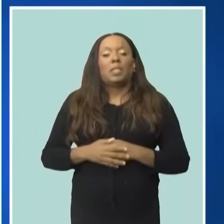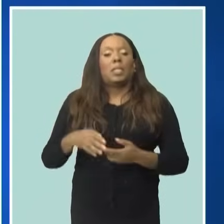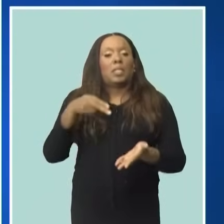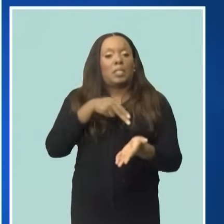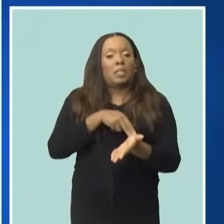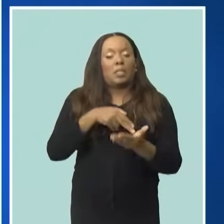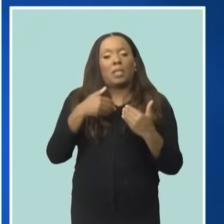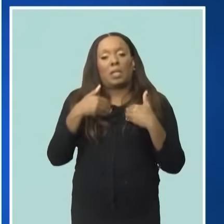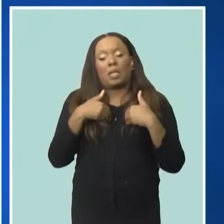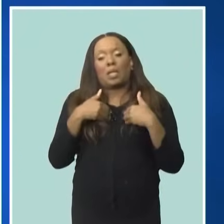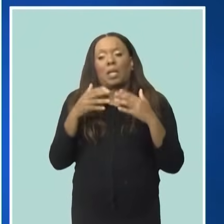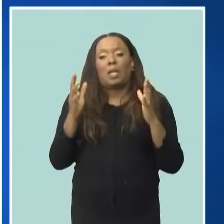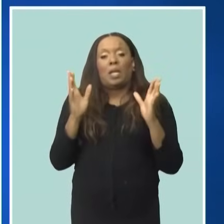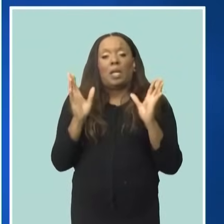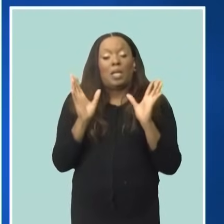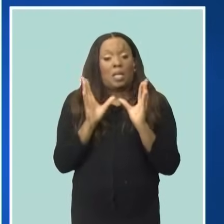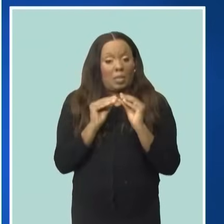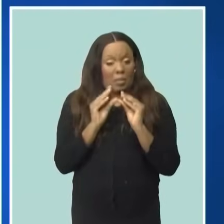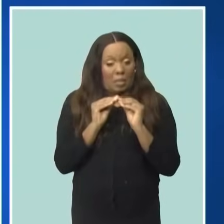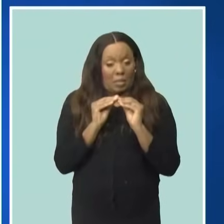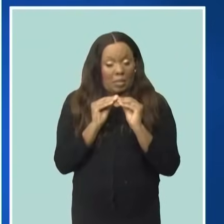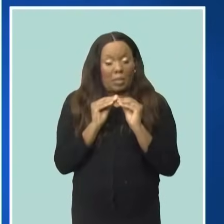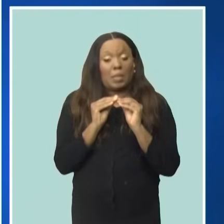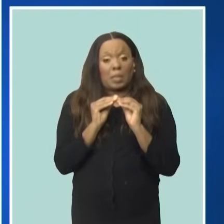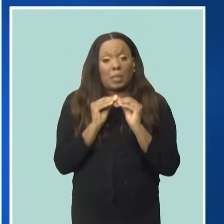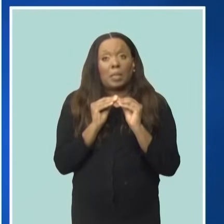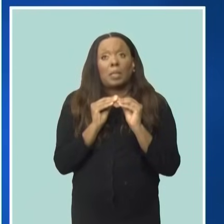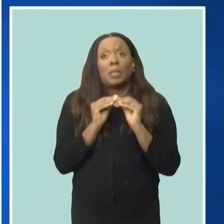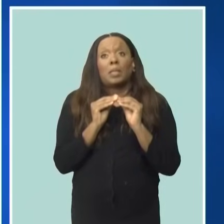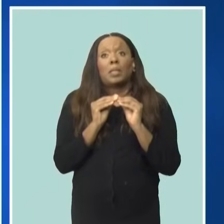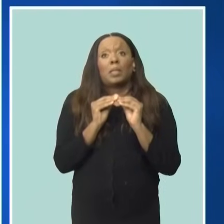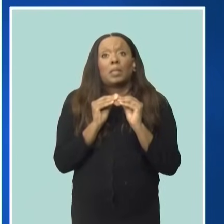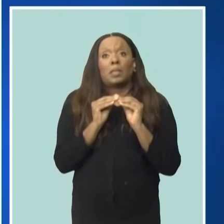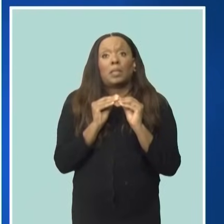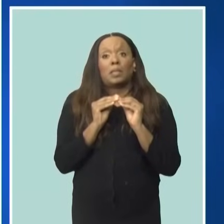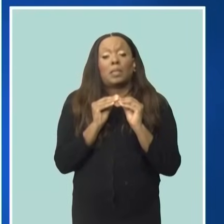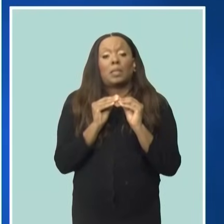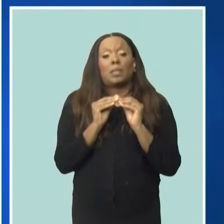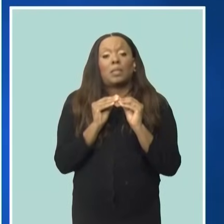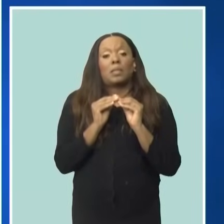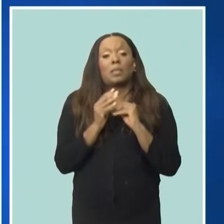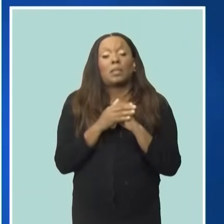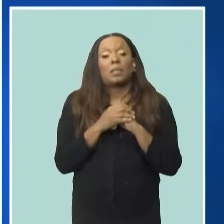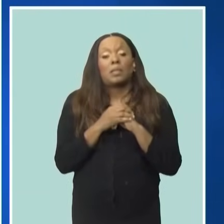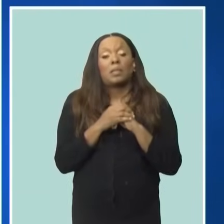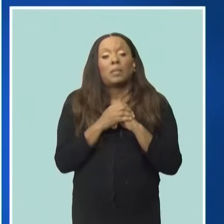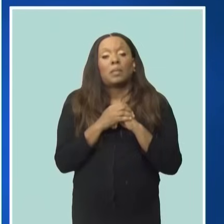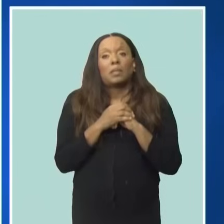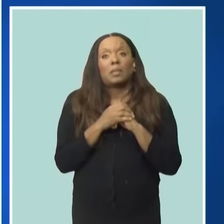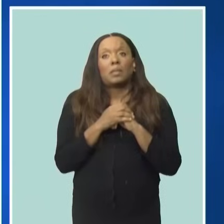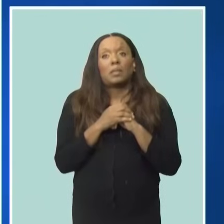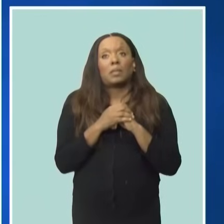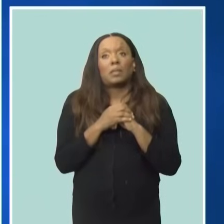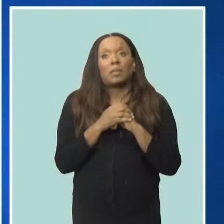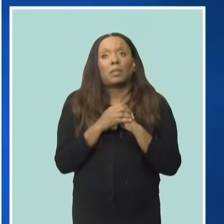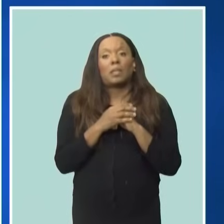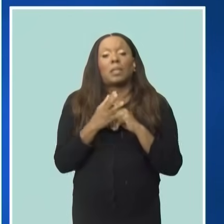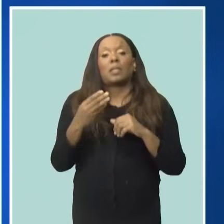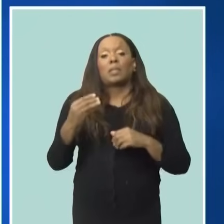briefing meeting and parents, alleged parents of persons, of